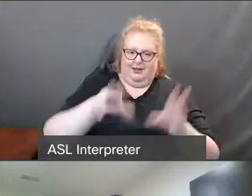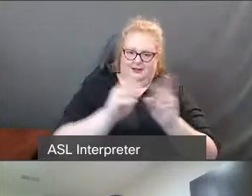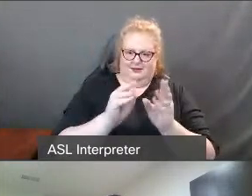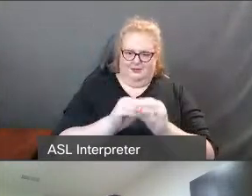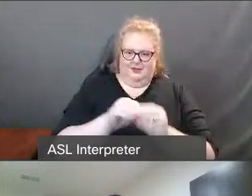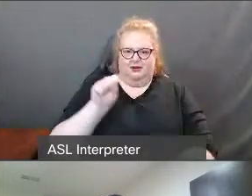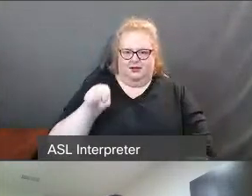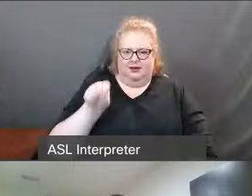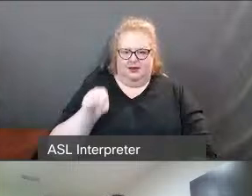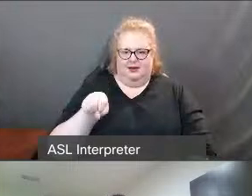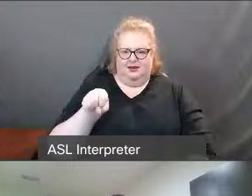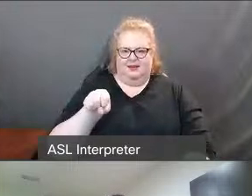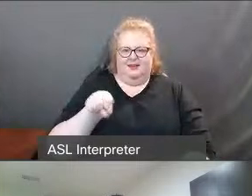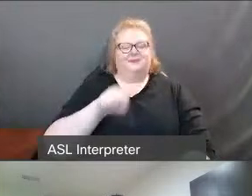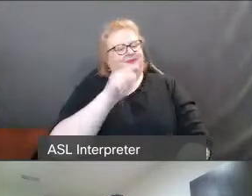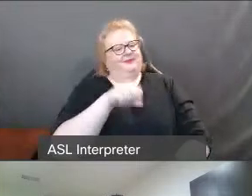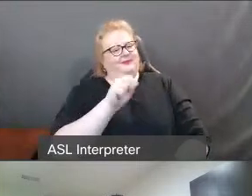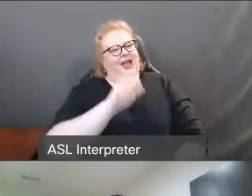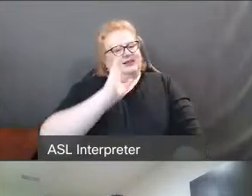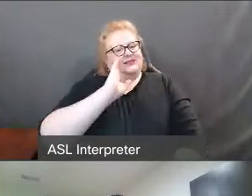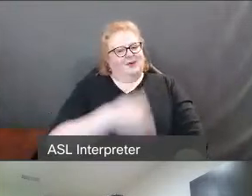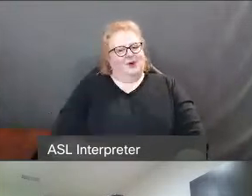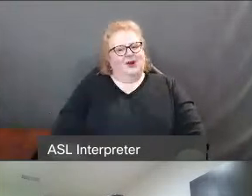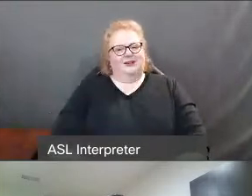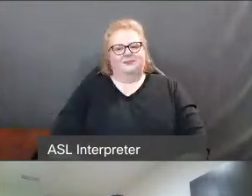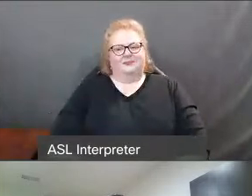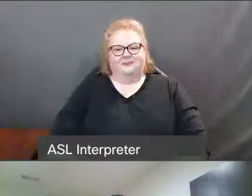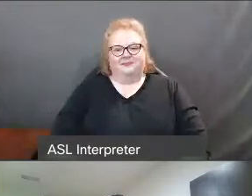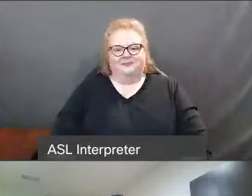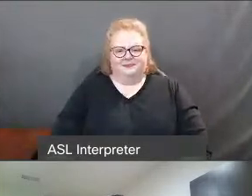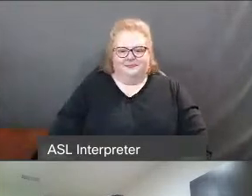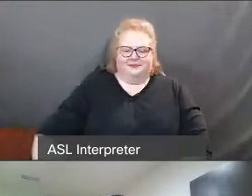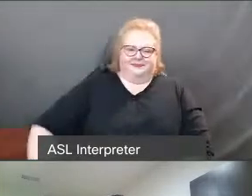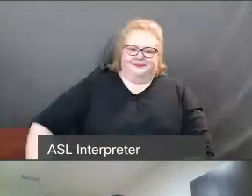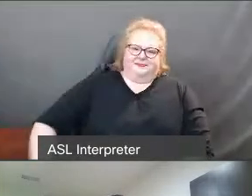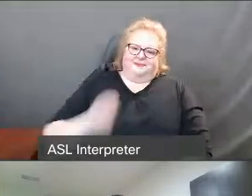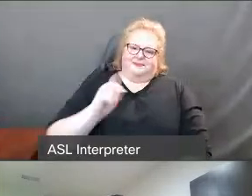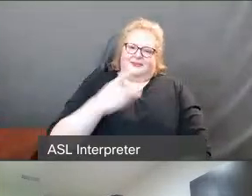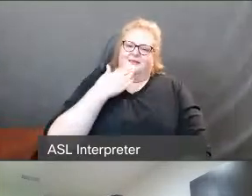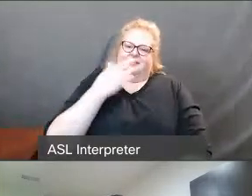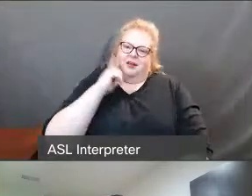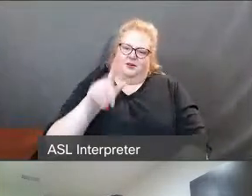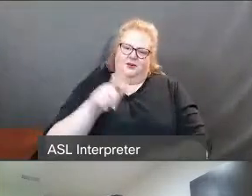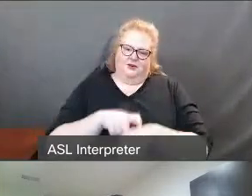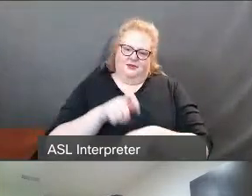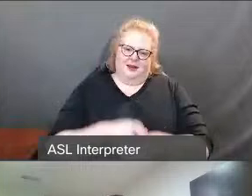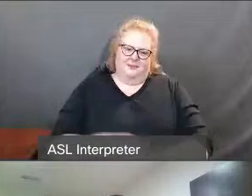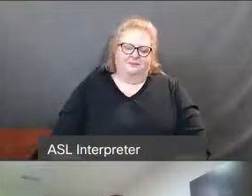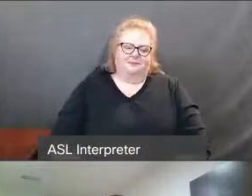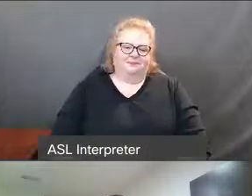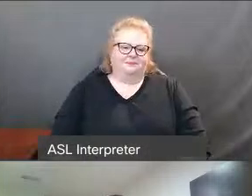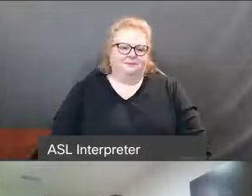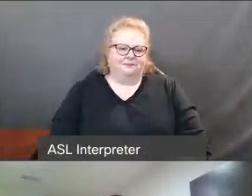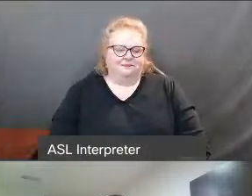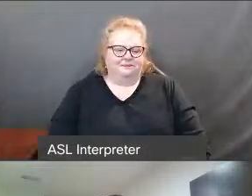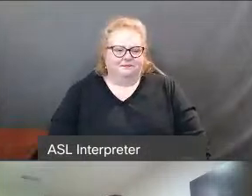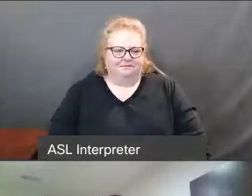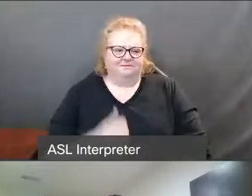Yes. Yes, it was. Yes, it would. Okay. Yes. Yeah. Well, thank you very much for your time. Okay, thank you. Thank you. Appreciate your Apologize for.